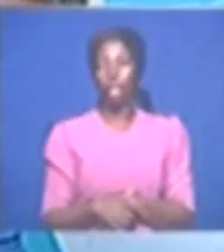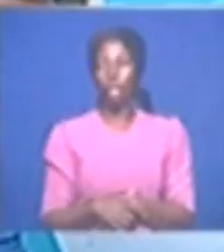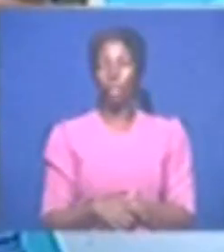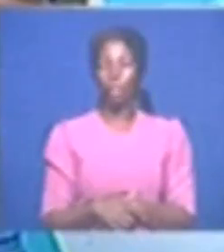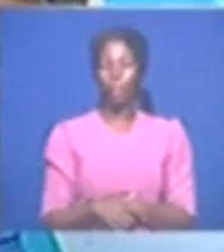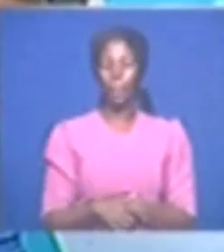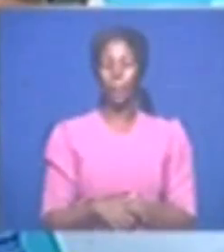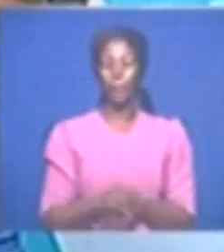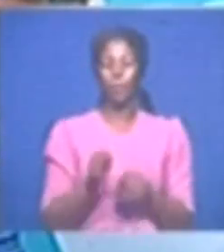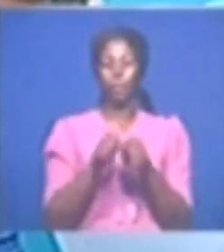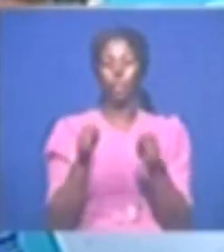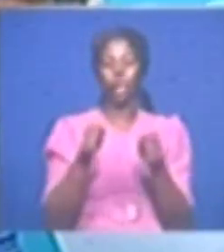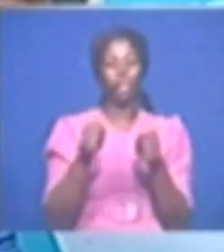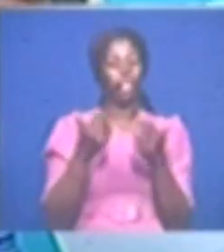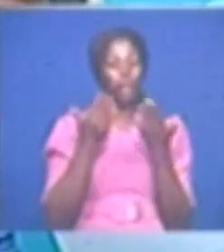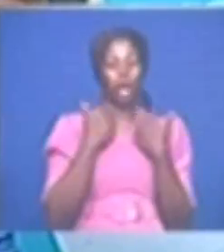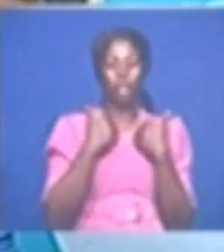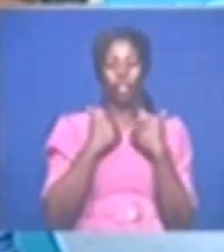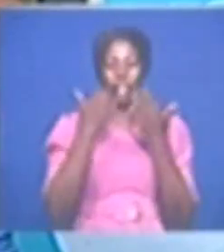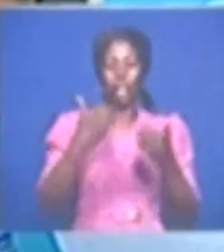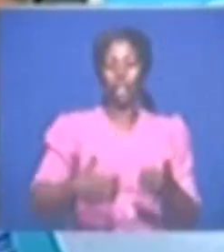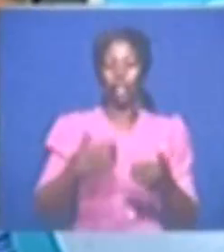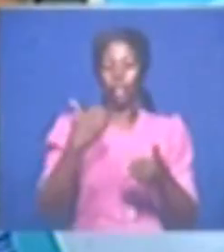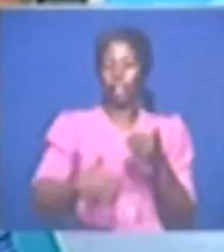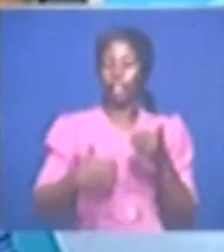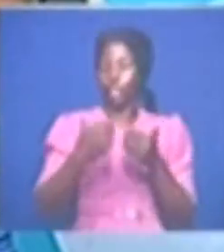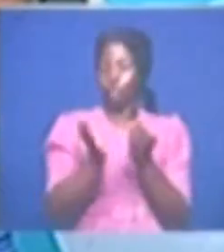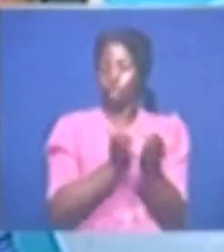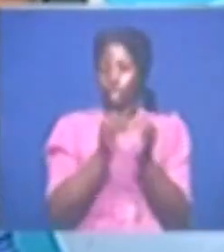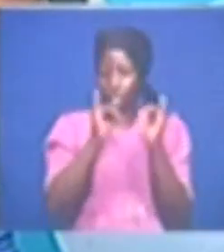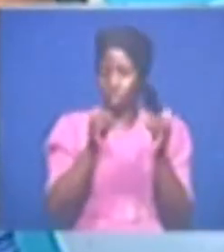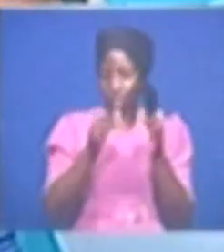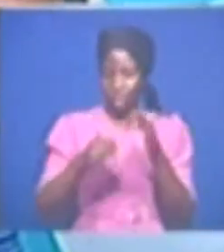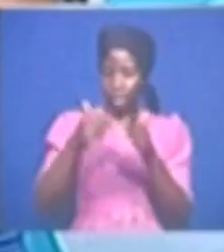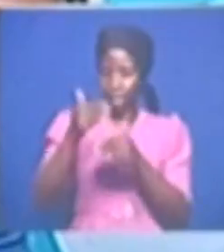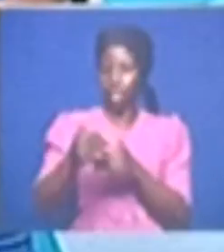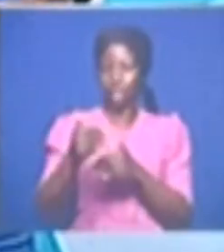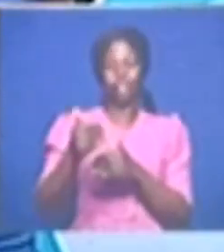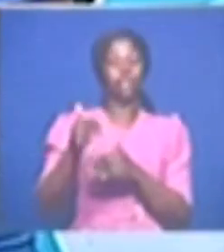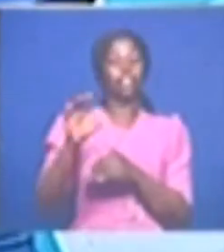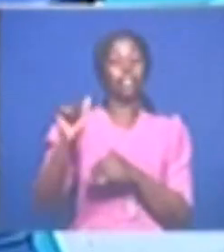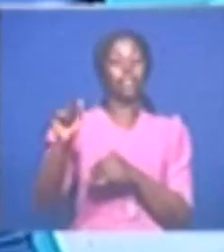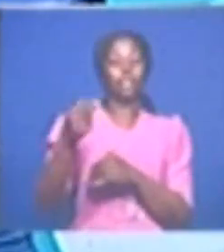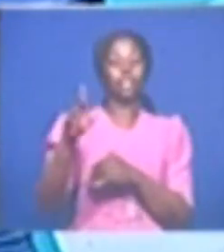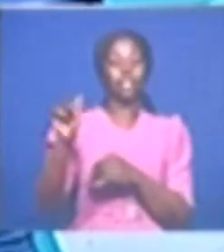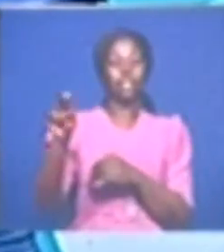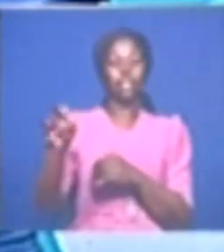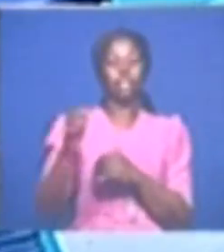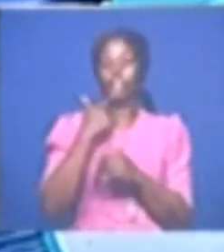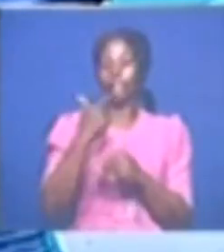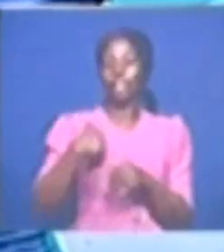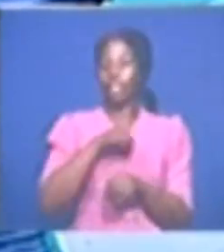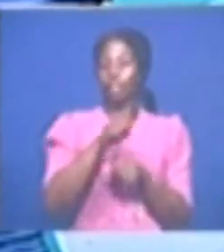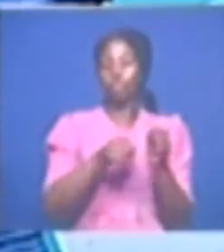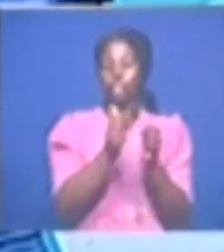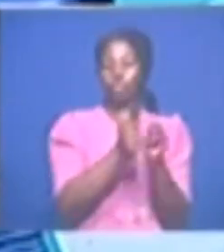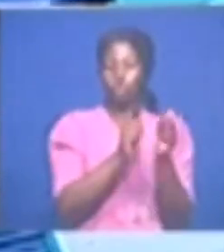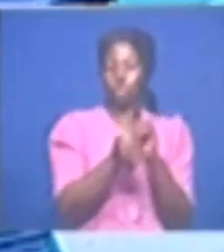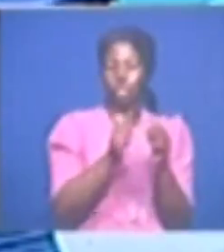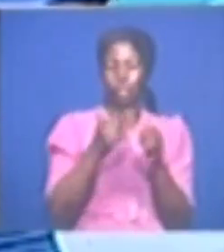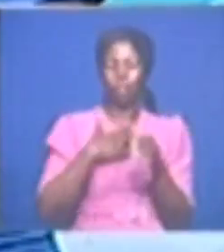Well, that puts a cap on Matters Business. Catherine is up next with what has been happening in the sporting arena. I'm Regina Manyara-Gita. Do